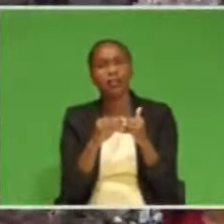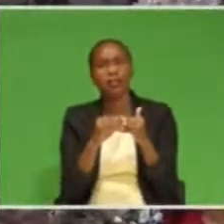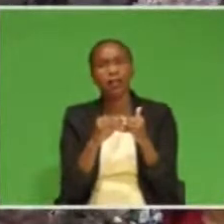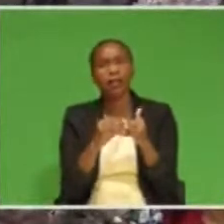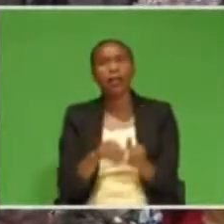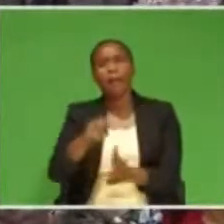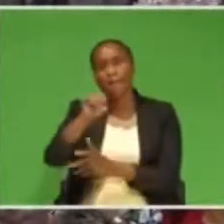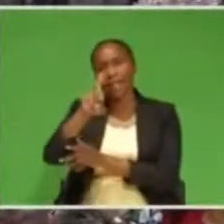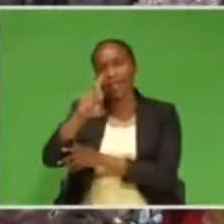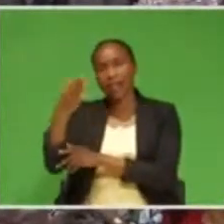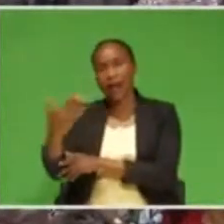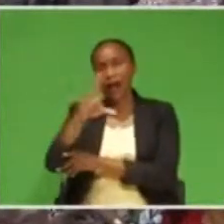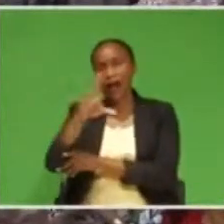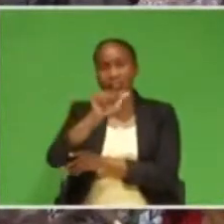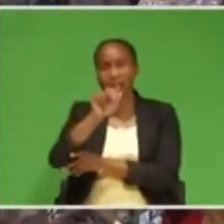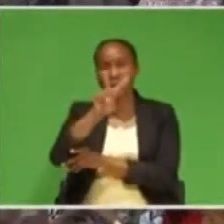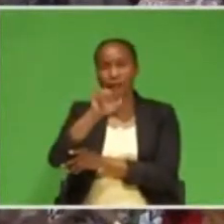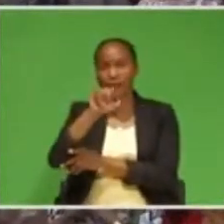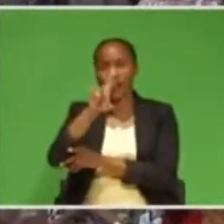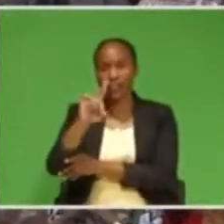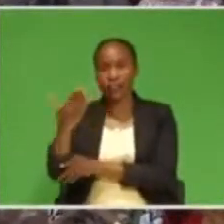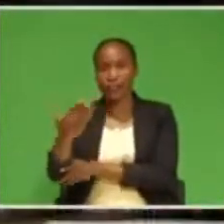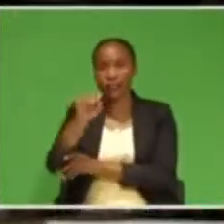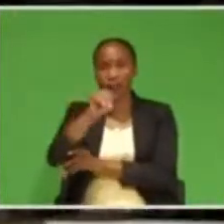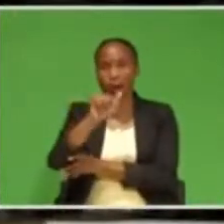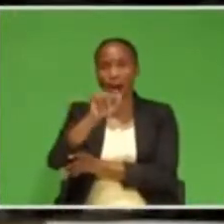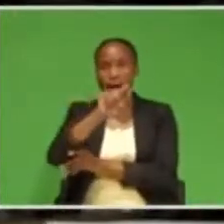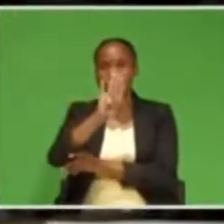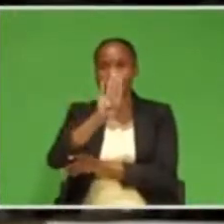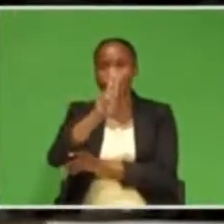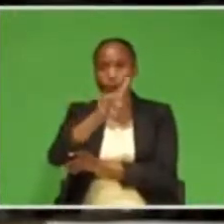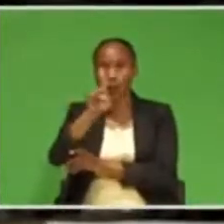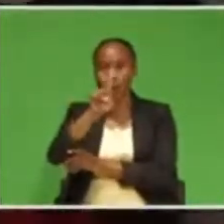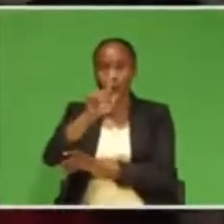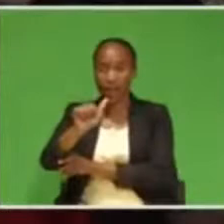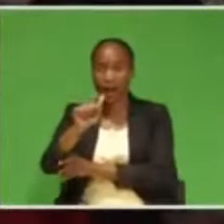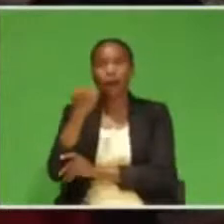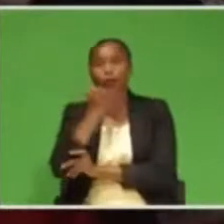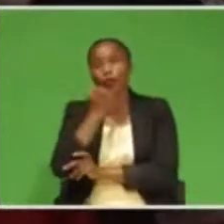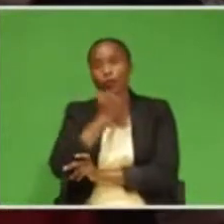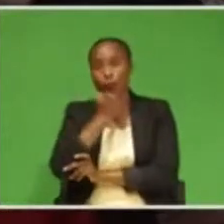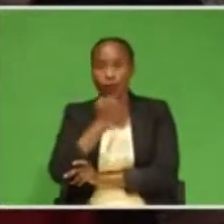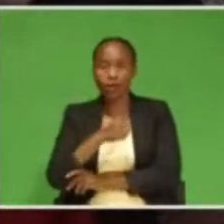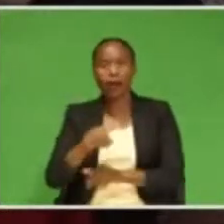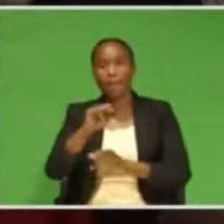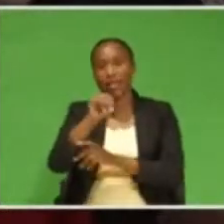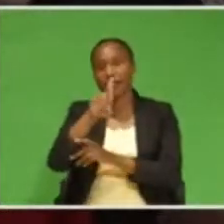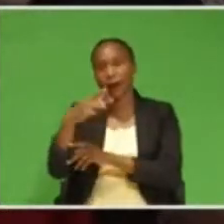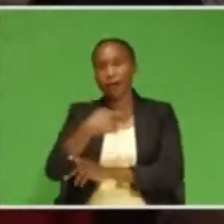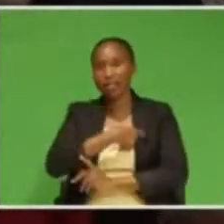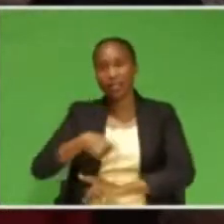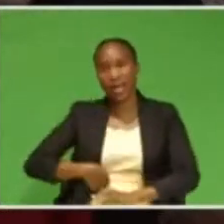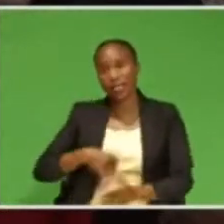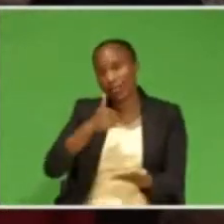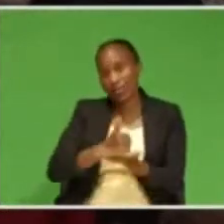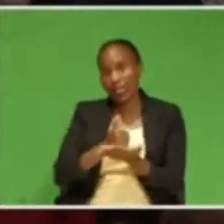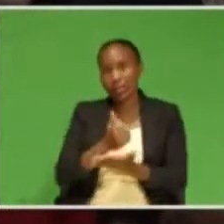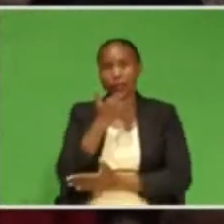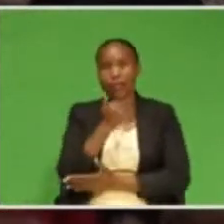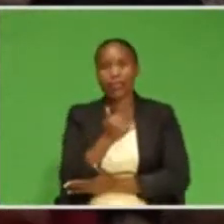members, Mr. David Mabuza, I'm sorry, Mr. President. Take your seats, Mr.